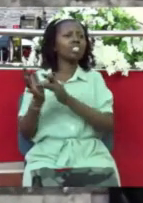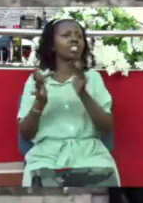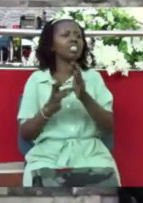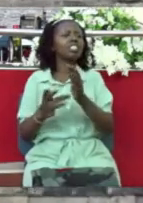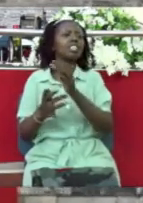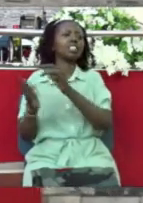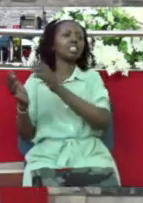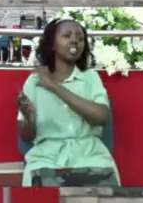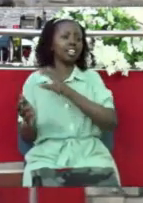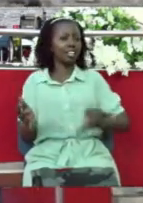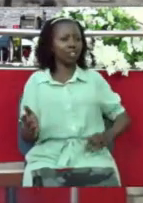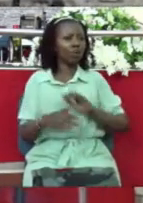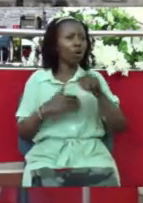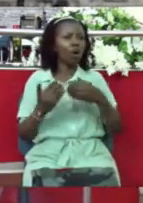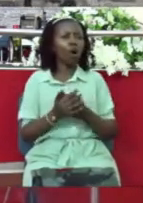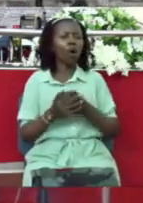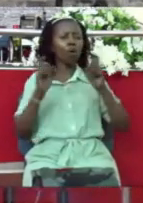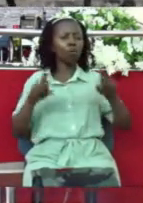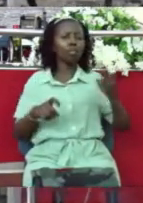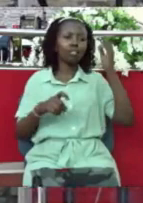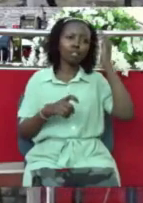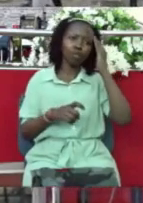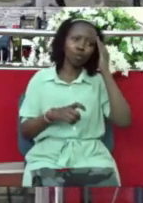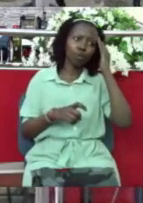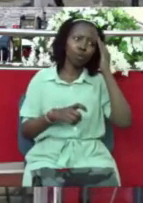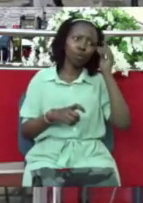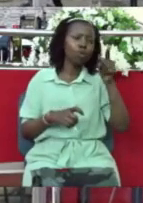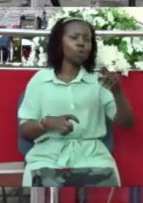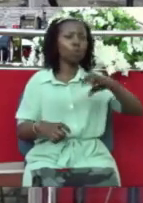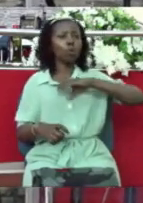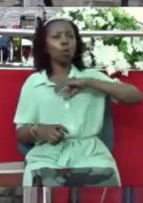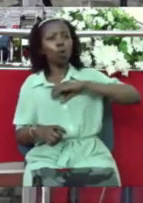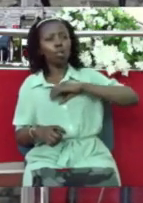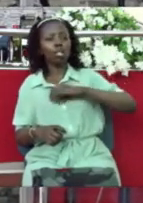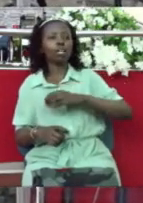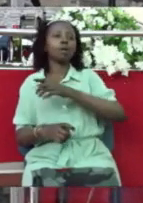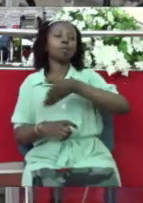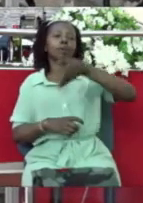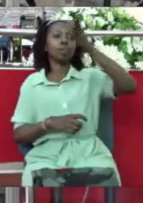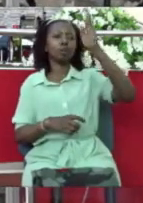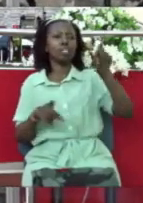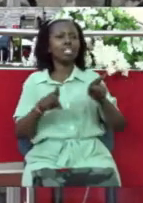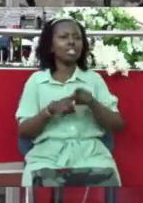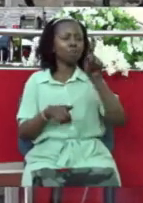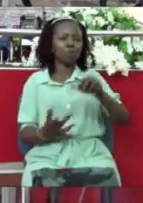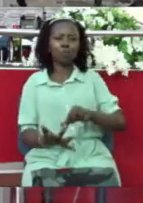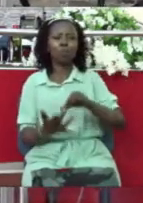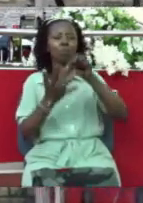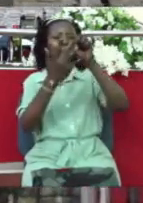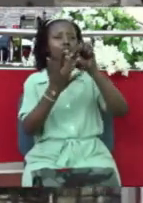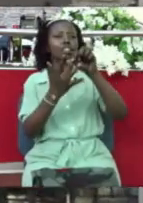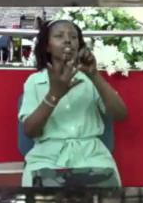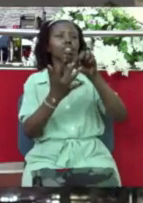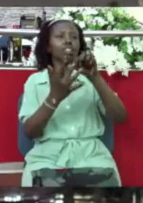need is to know, mimi, nastahili kujua tu, I belong to God. Ya kwamba mimi ni wa Mungu. I am precious to na him. Mimi ni wa thamani. And